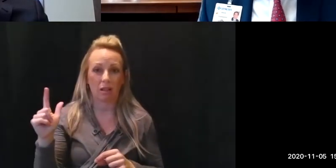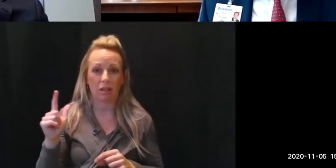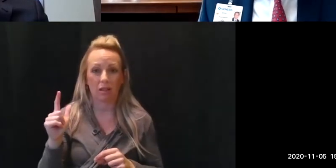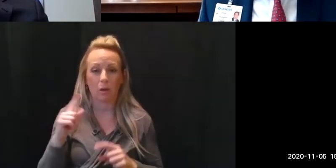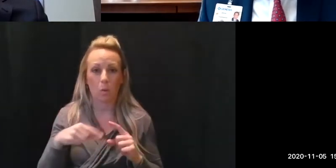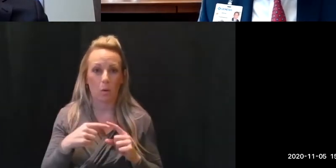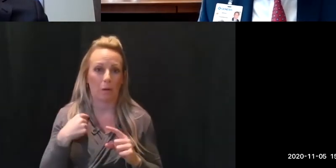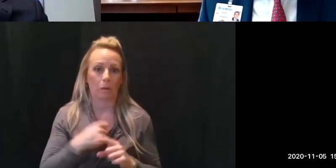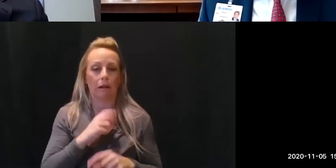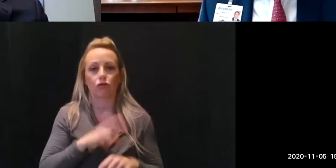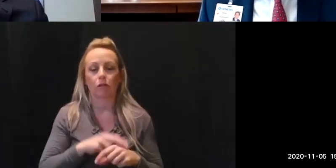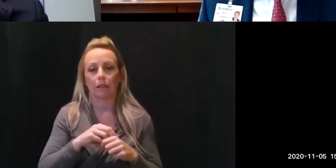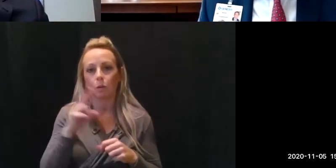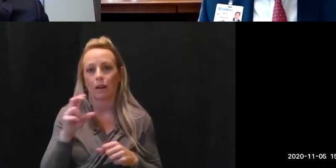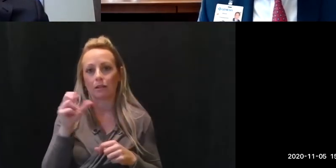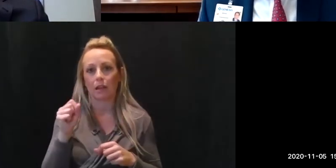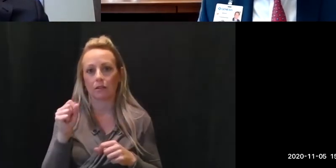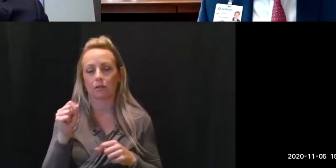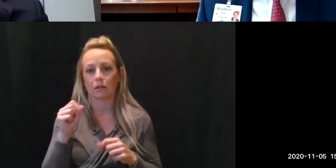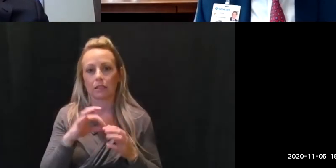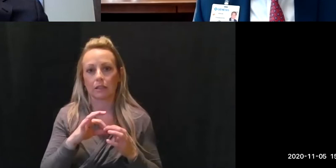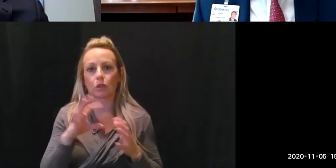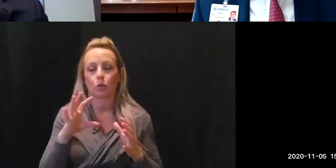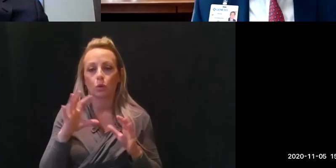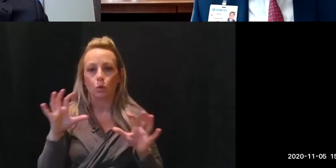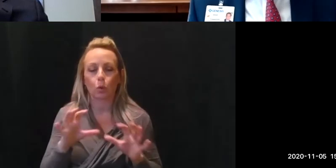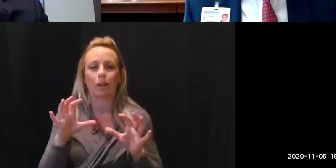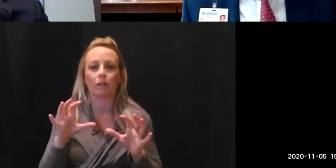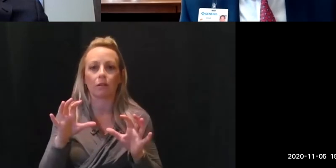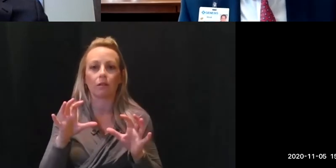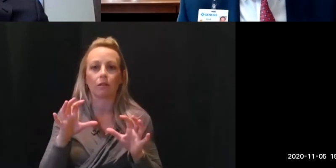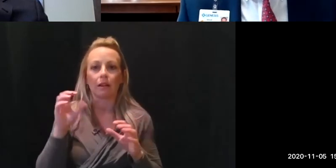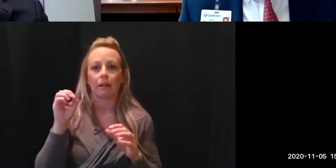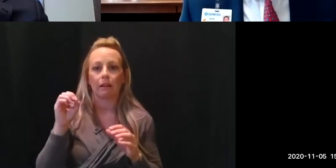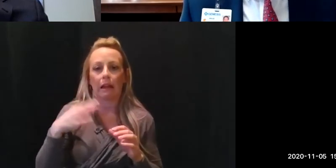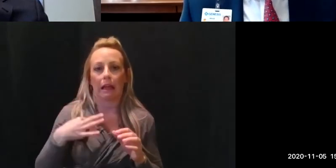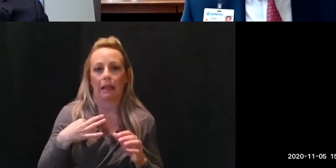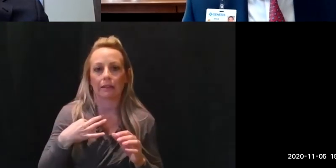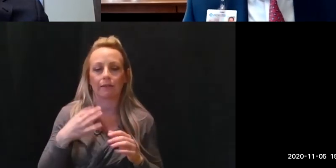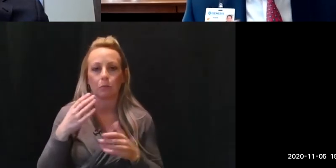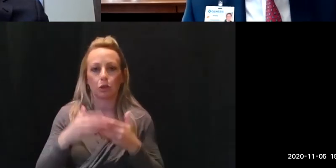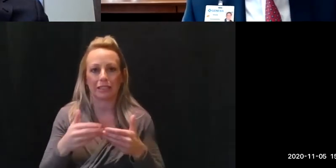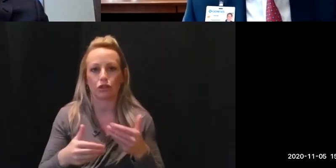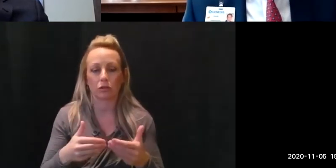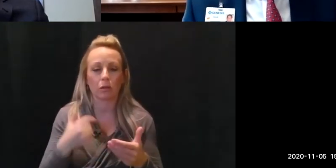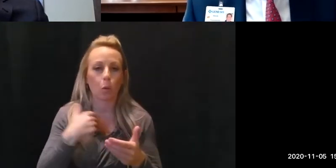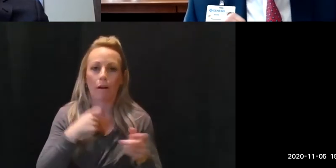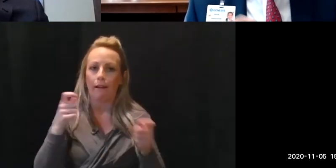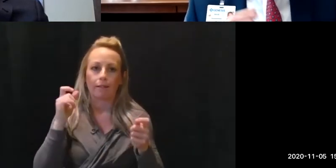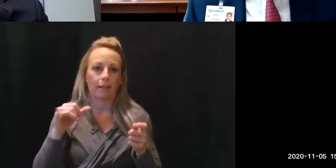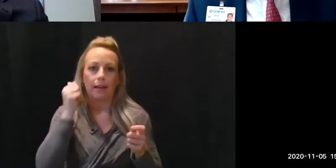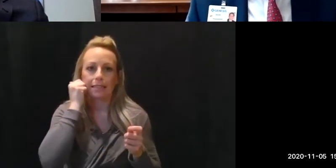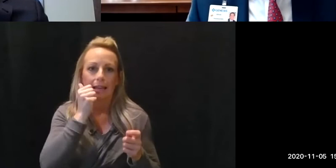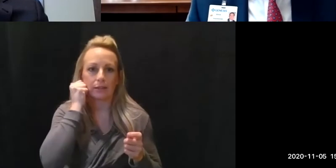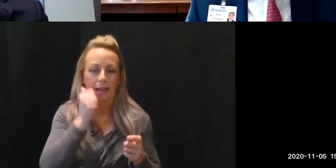in the United States discontinued doing elective procedures. We're handling this right now on a day-to-day basis, and every day we are